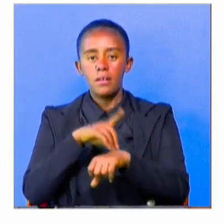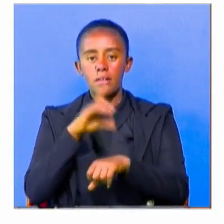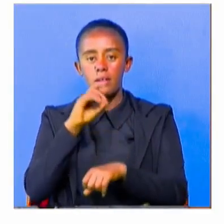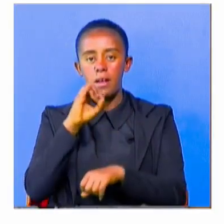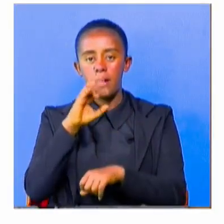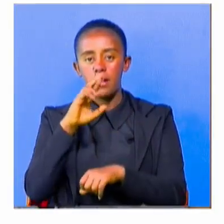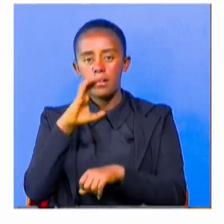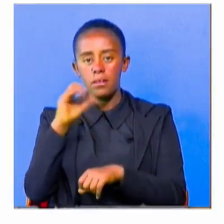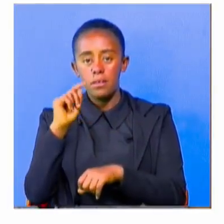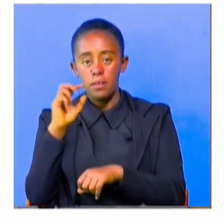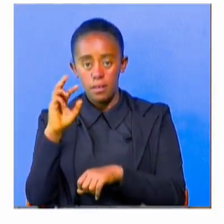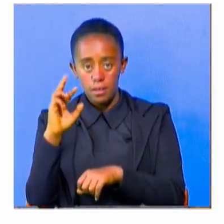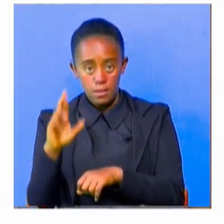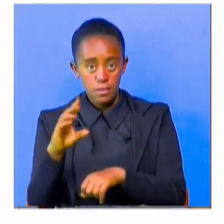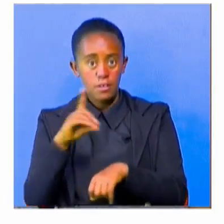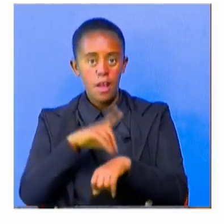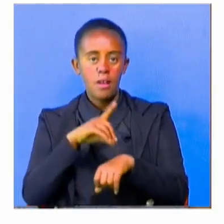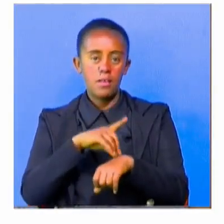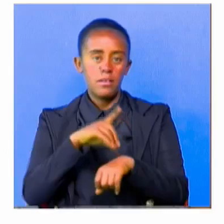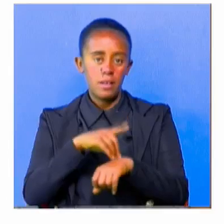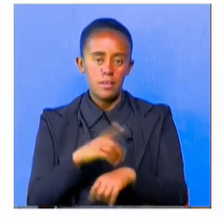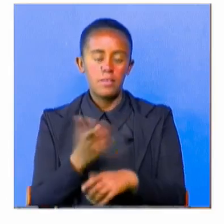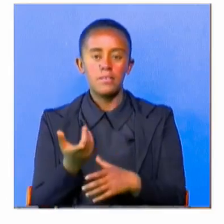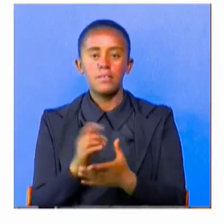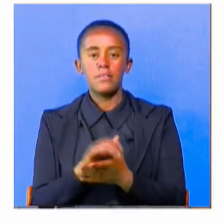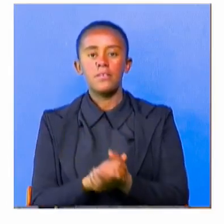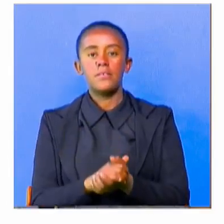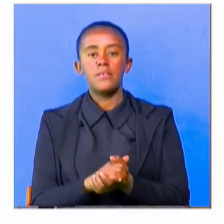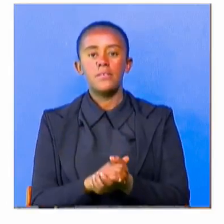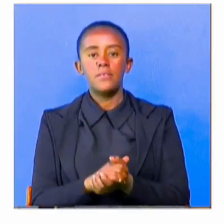their children.